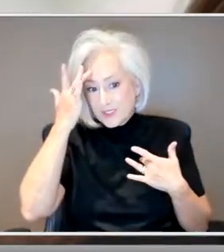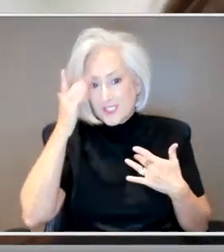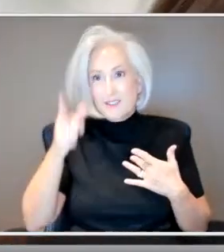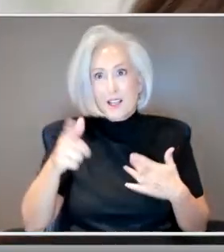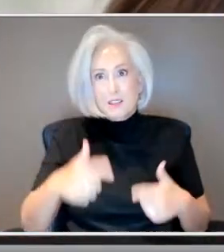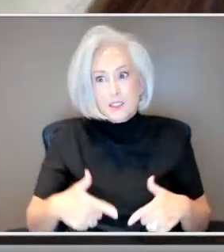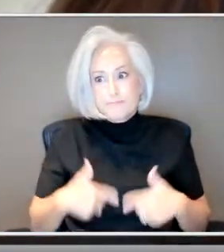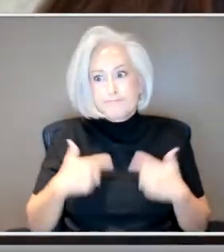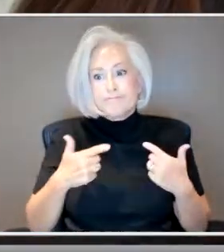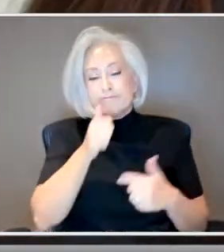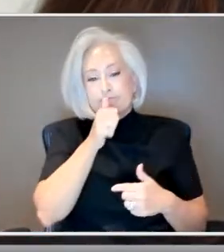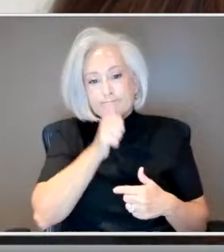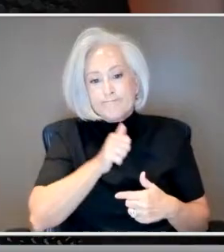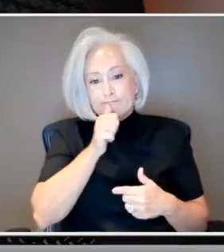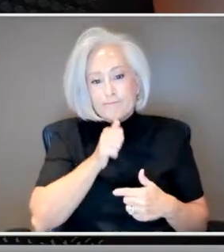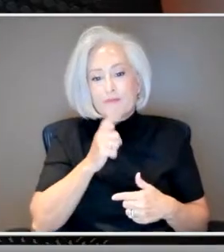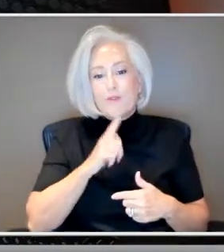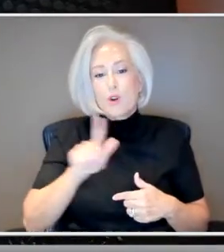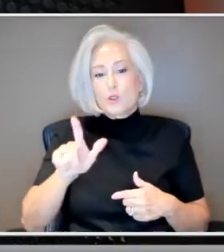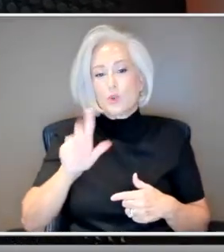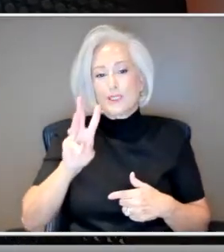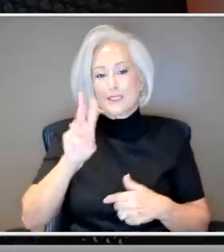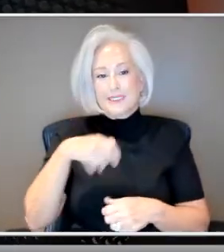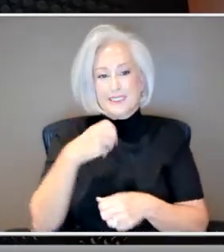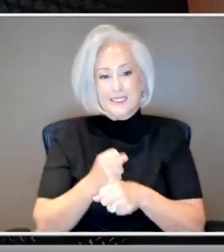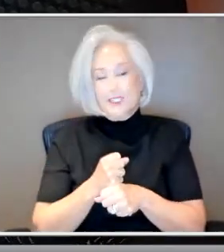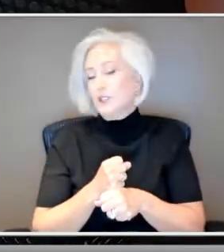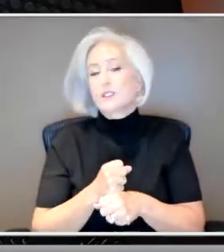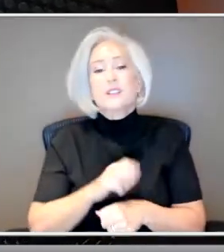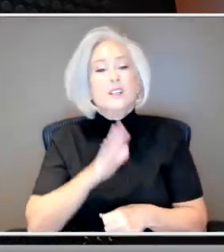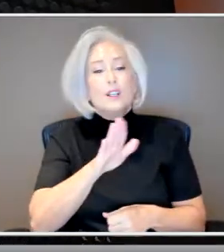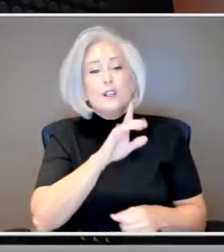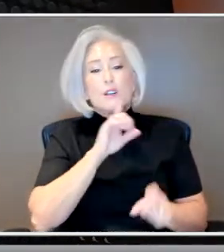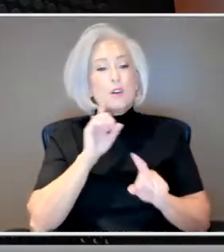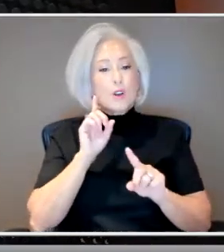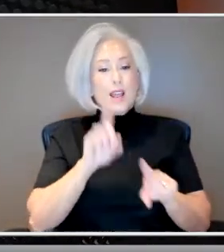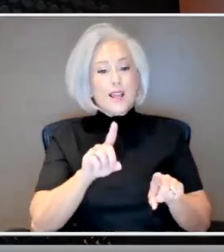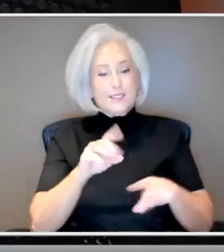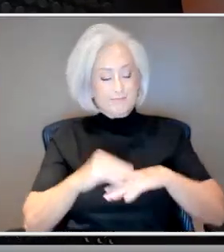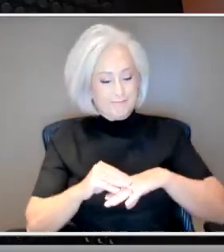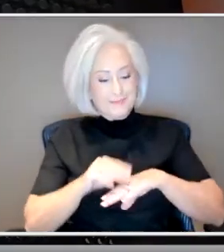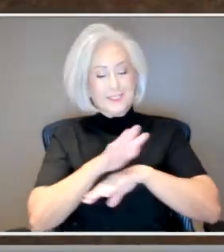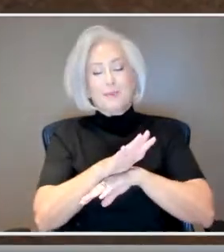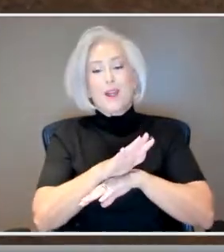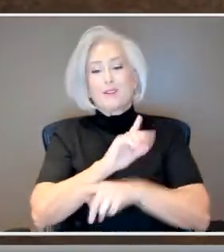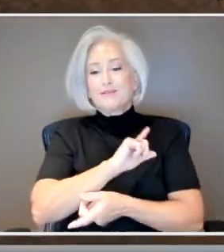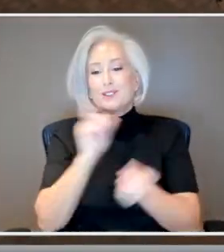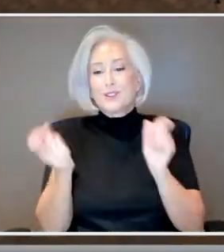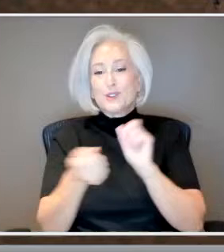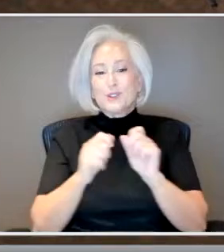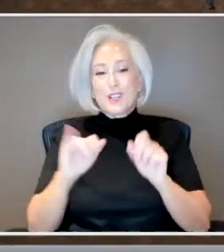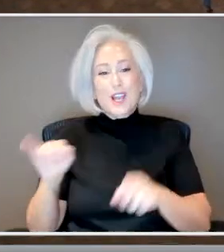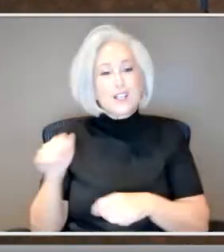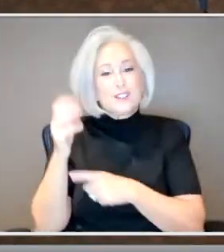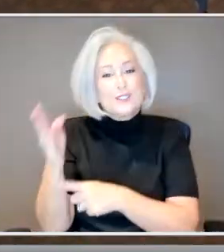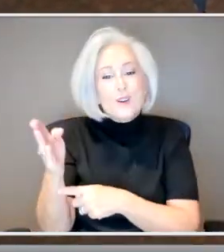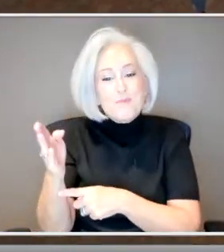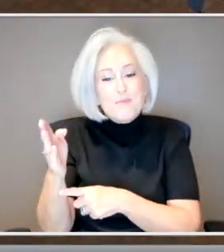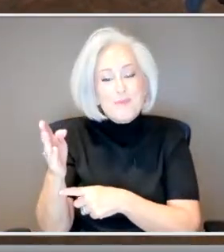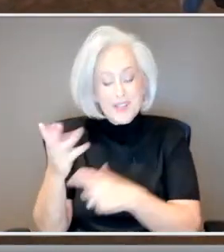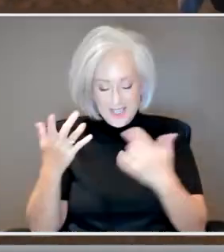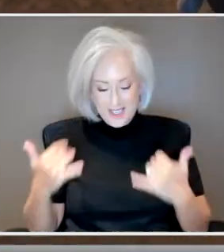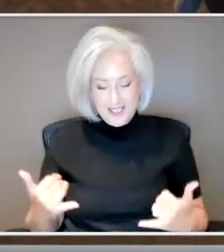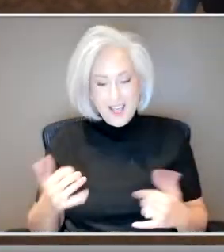Addison, her answers came all at once. Her health journey also inspired her to change jobs. She's now an